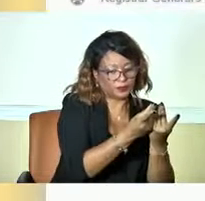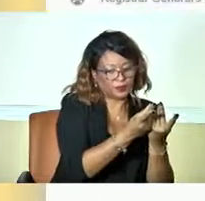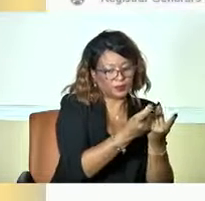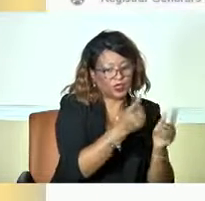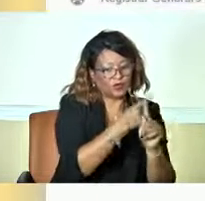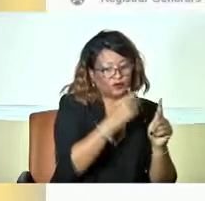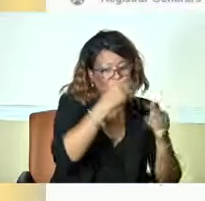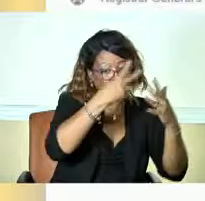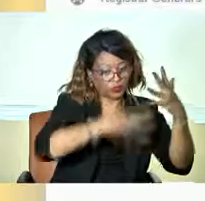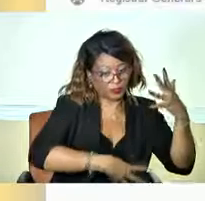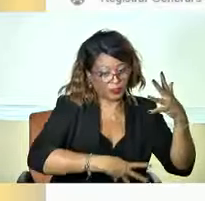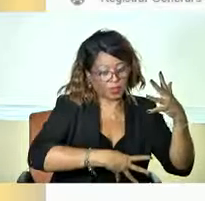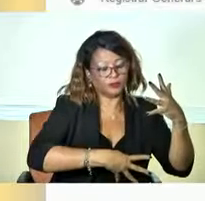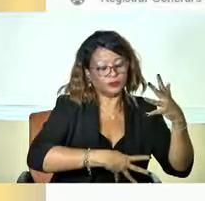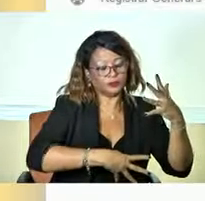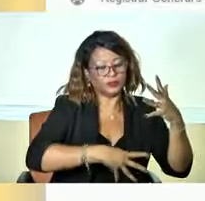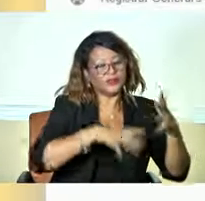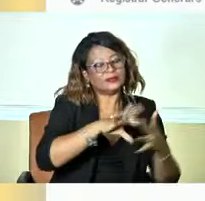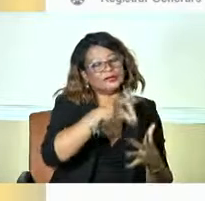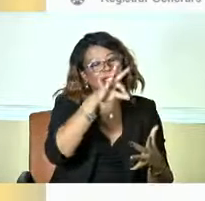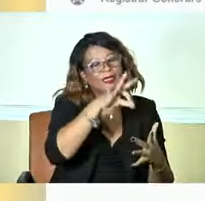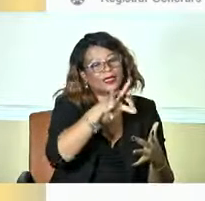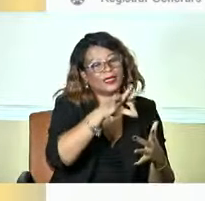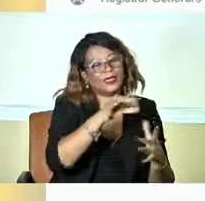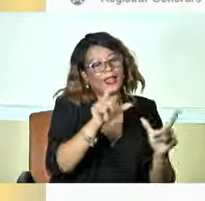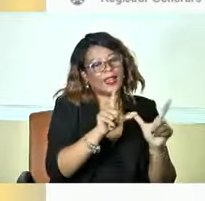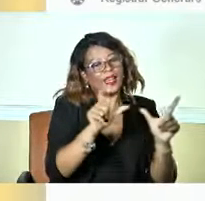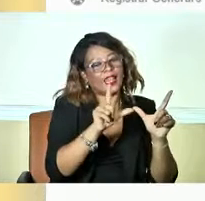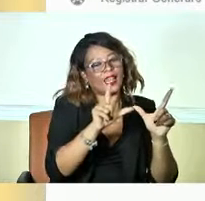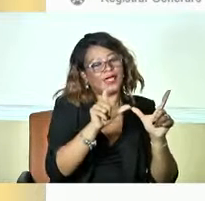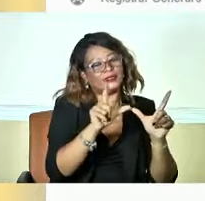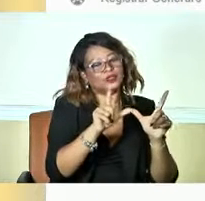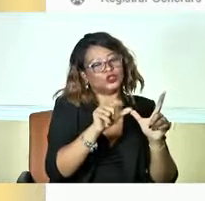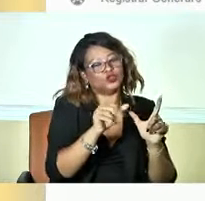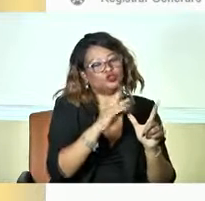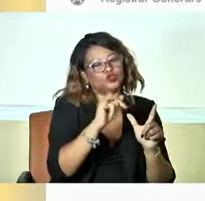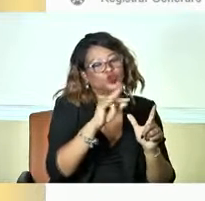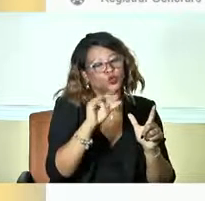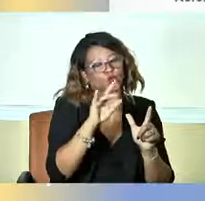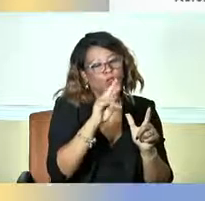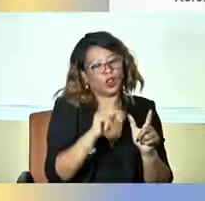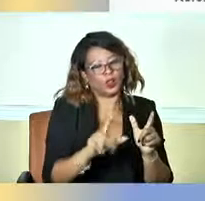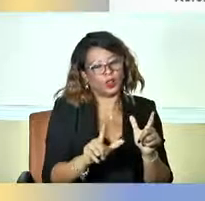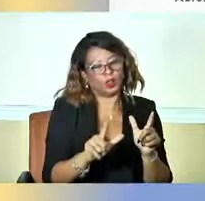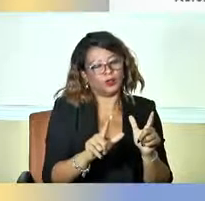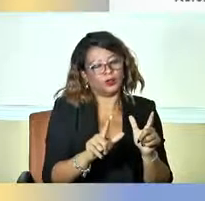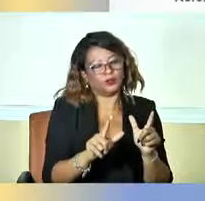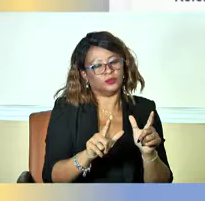From the drop-down menu, select License Renewal.